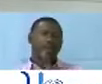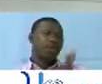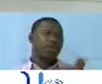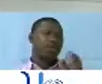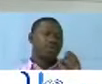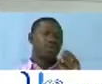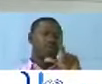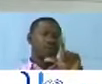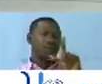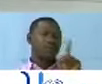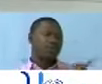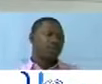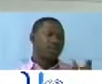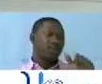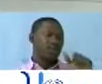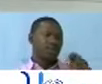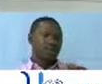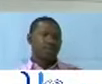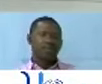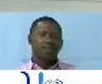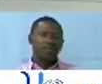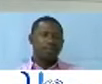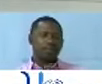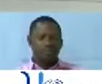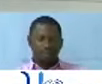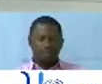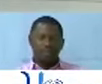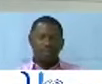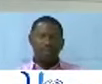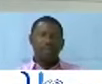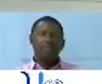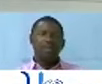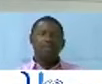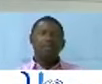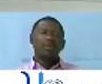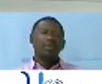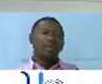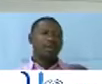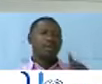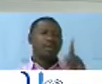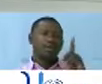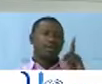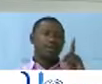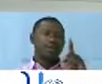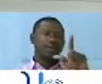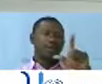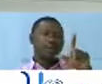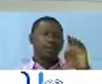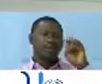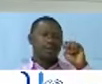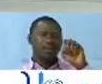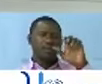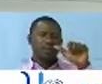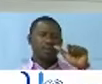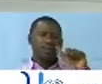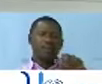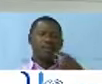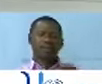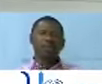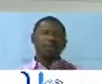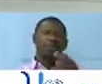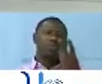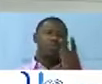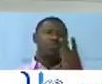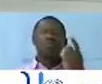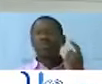the NDLA. Ñu dal di len japp fofu na tek len fa benn place di buntu liggey kay police bi seytu walé xexam ci ne ba.